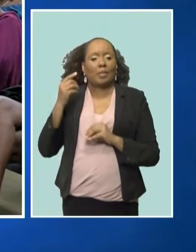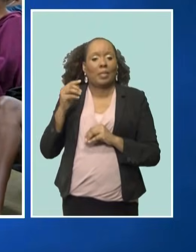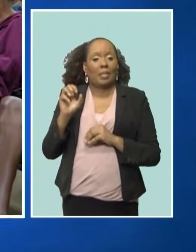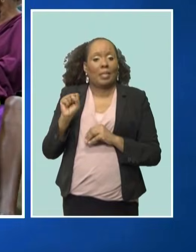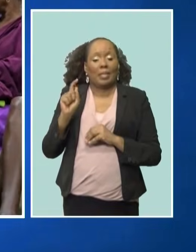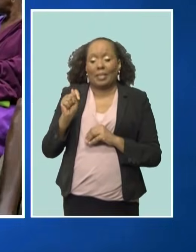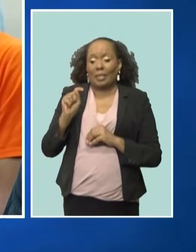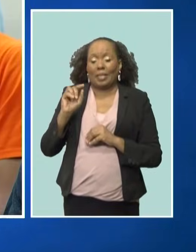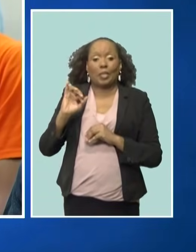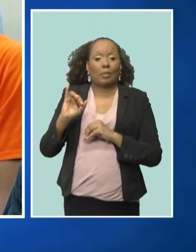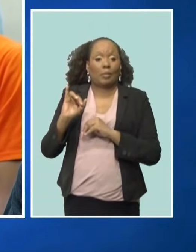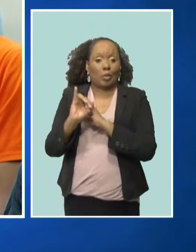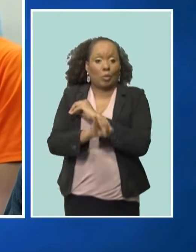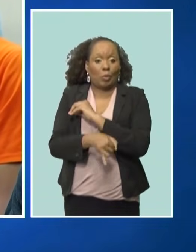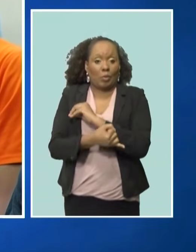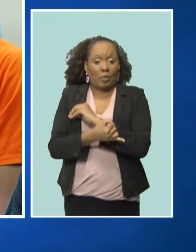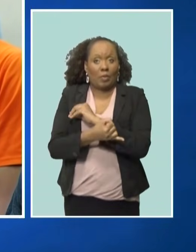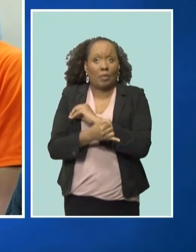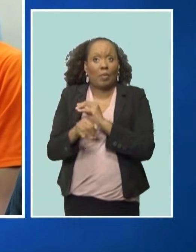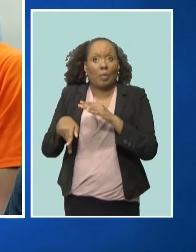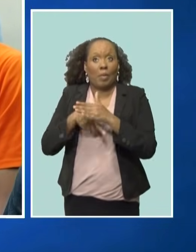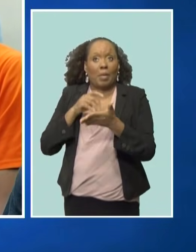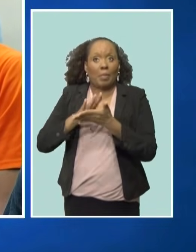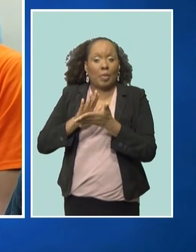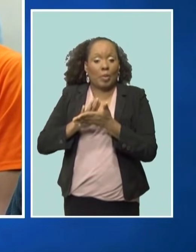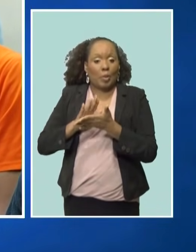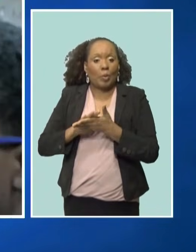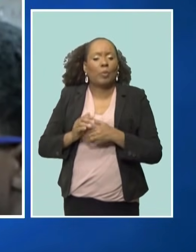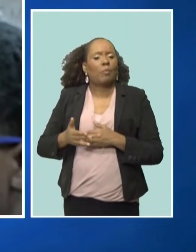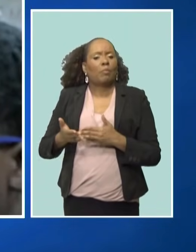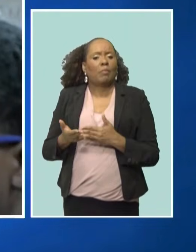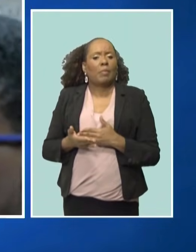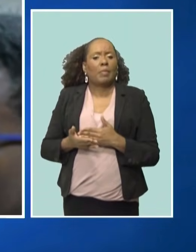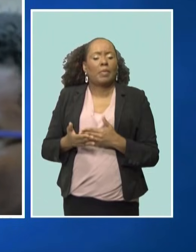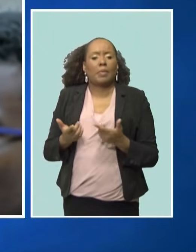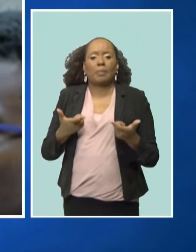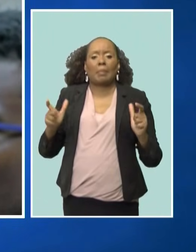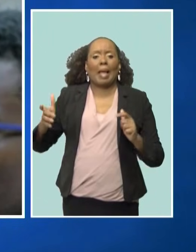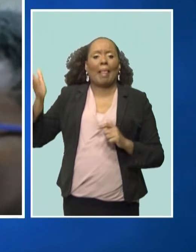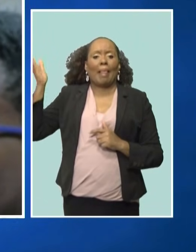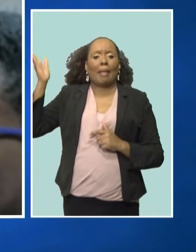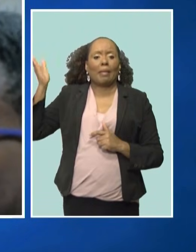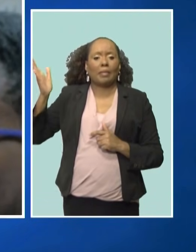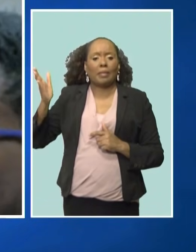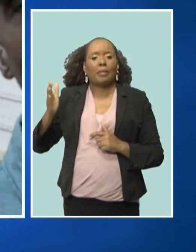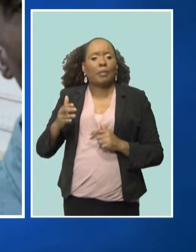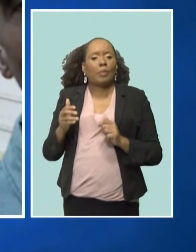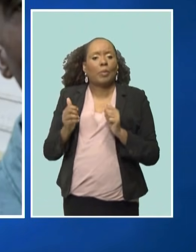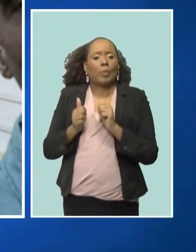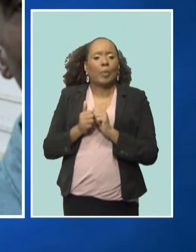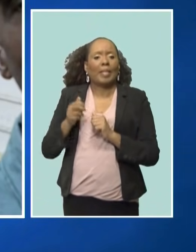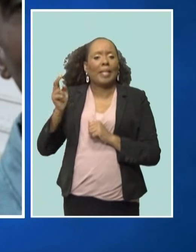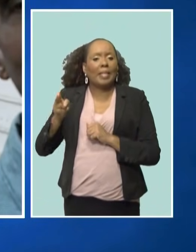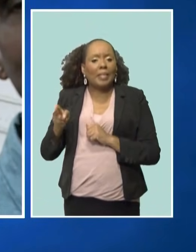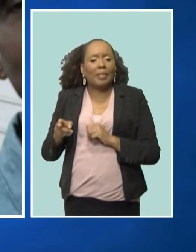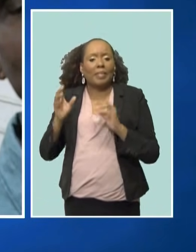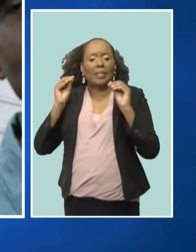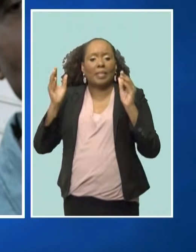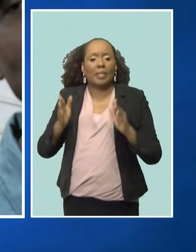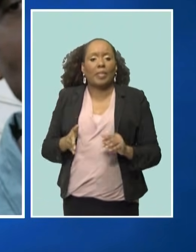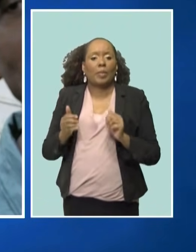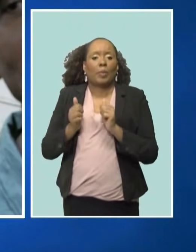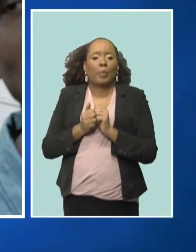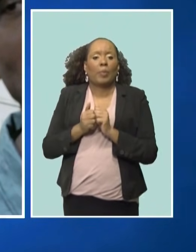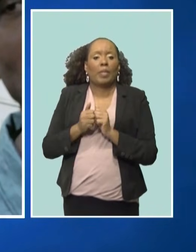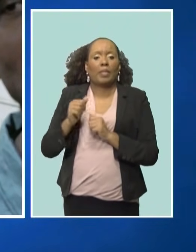4th lecture in the Standpipe series. The lecture was led by history and literature teacher at the Coleridge and Parry School,